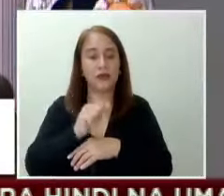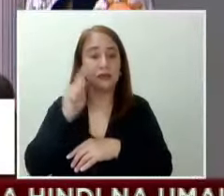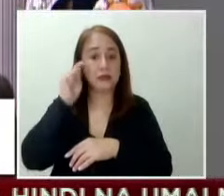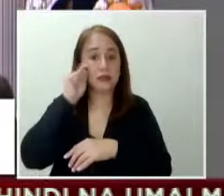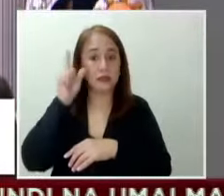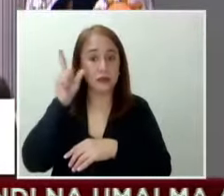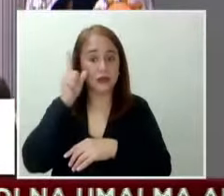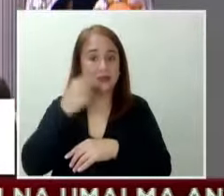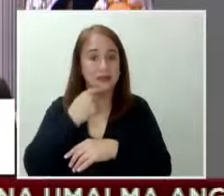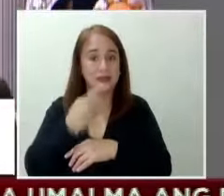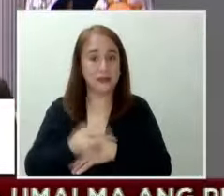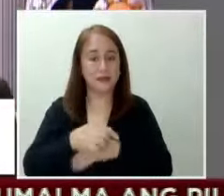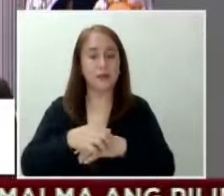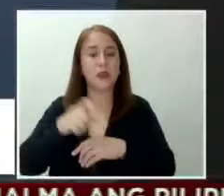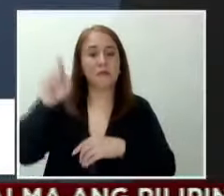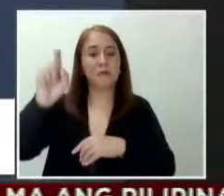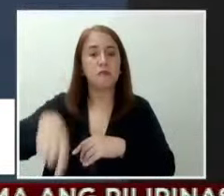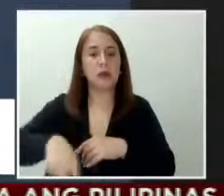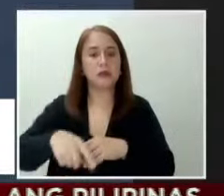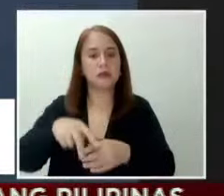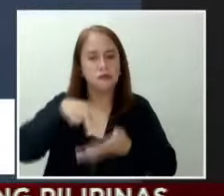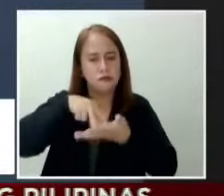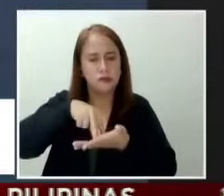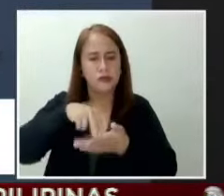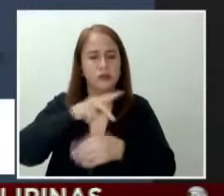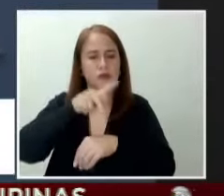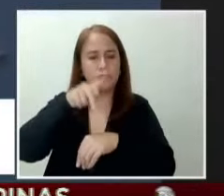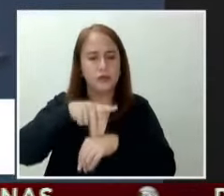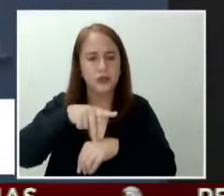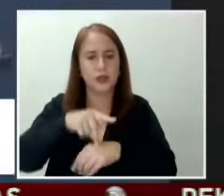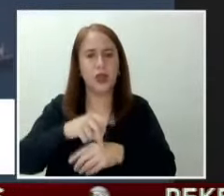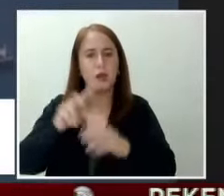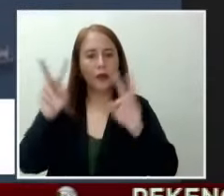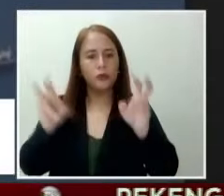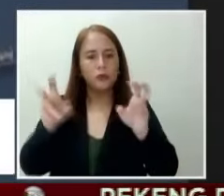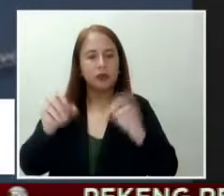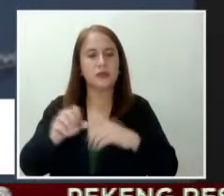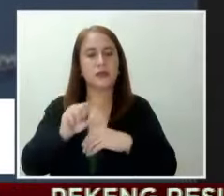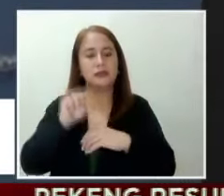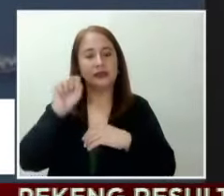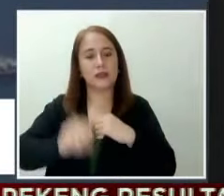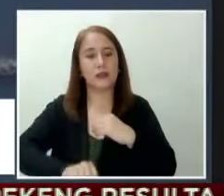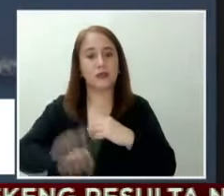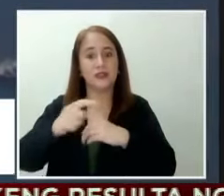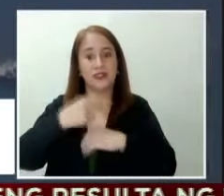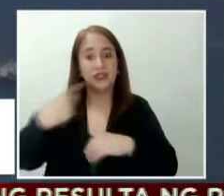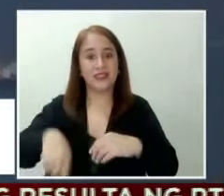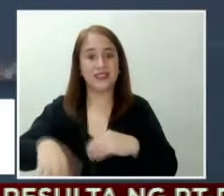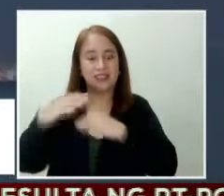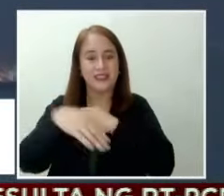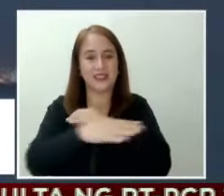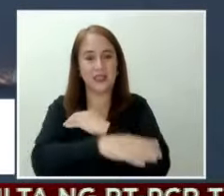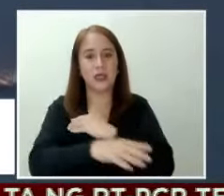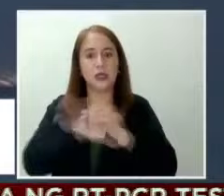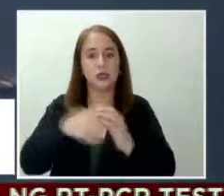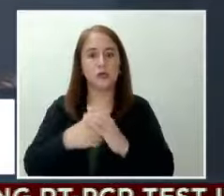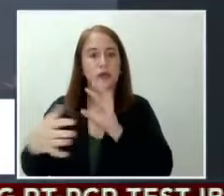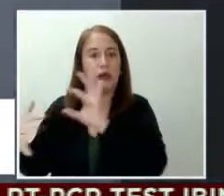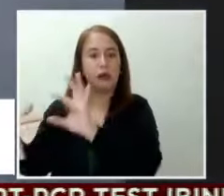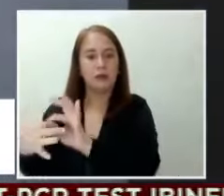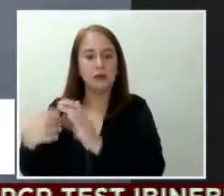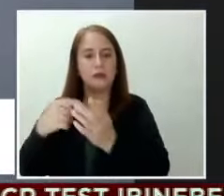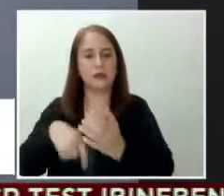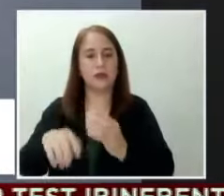Jr., dapat manindigan ang Pilipinas sa issue ng South China Sea kasama ang mga kaalyado nitong bansa.